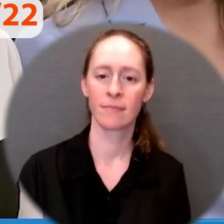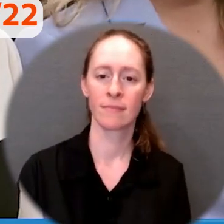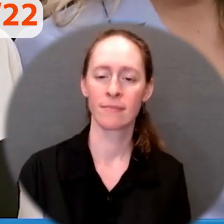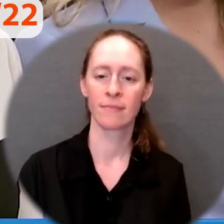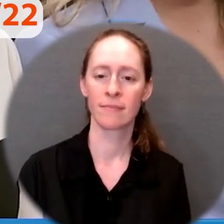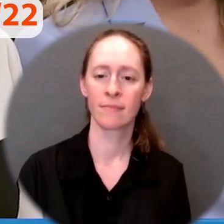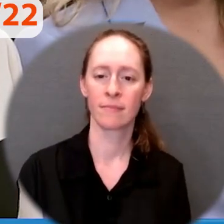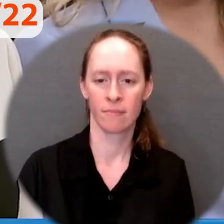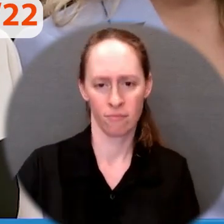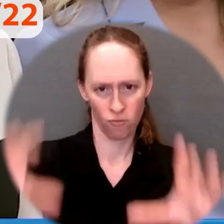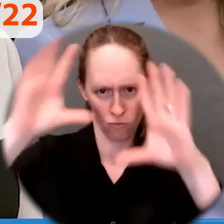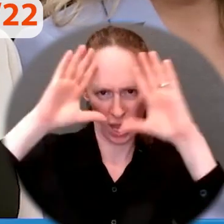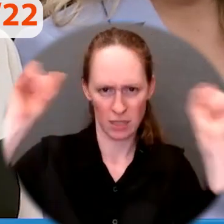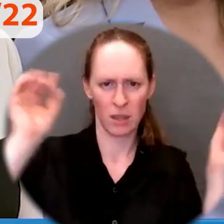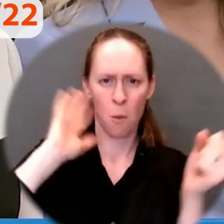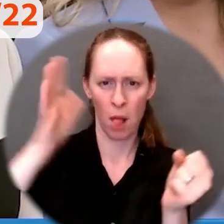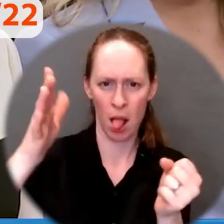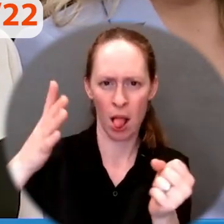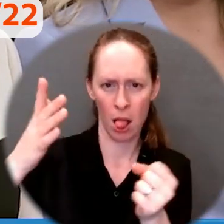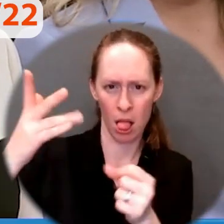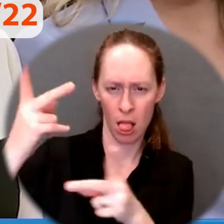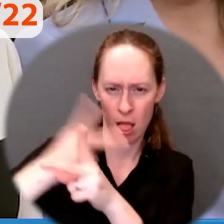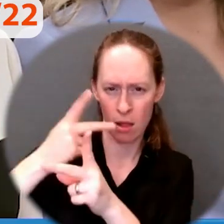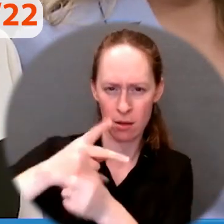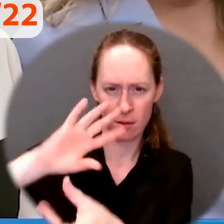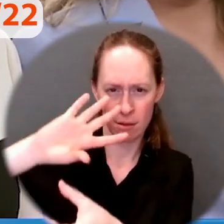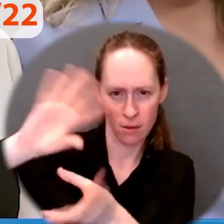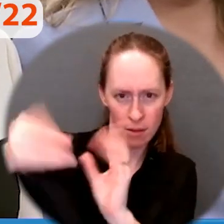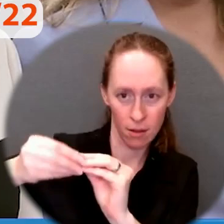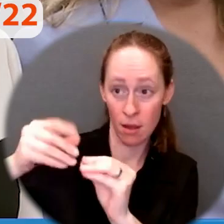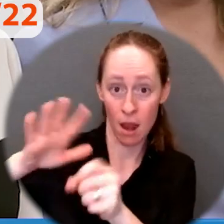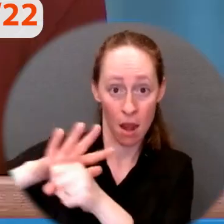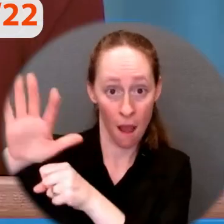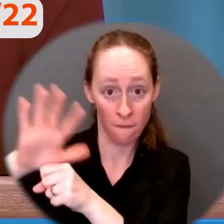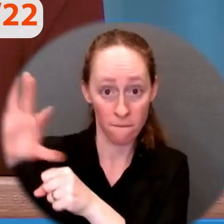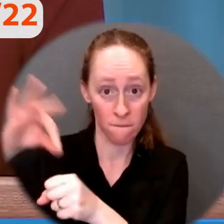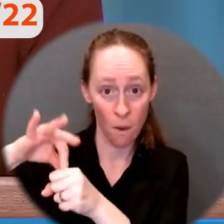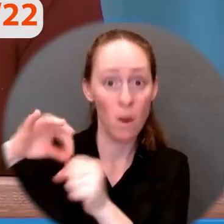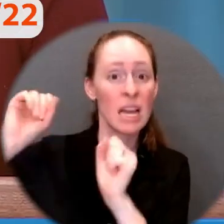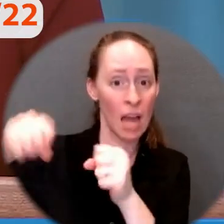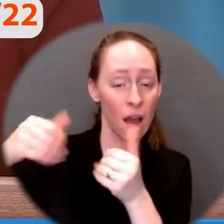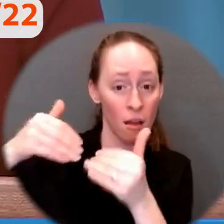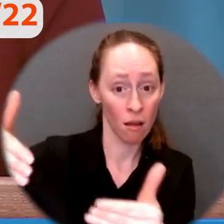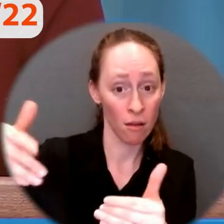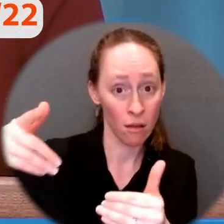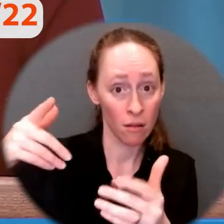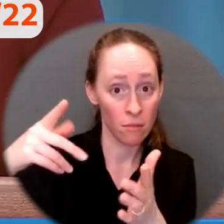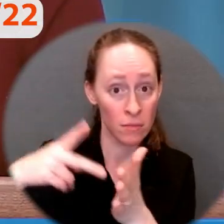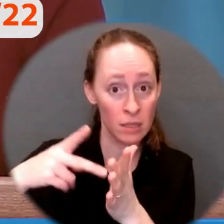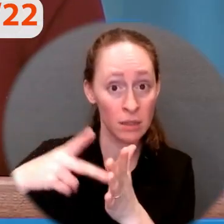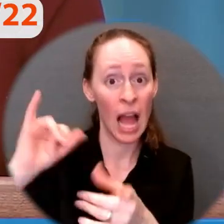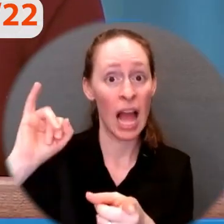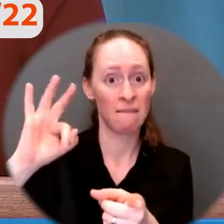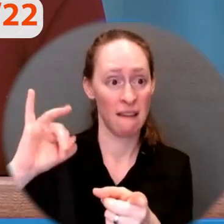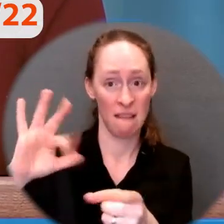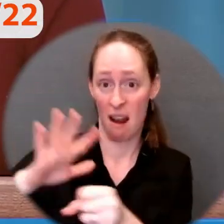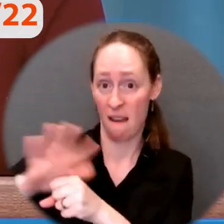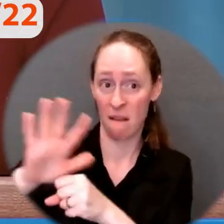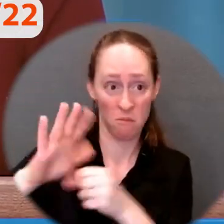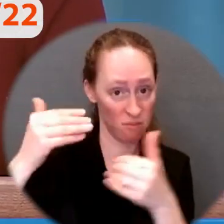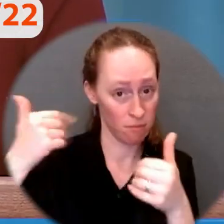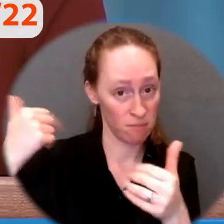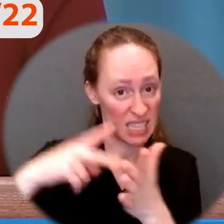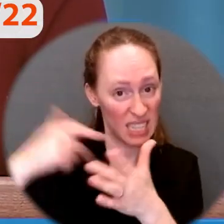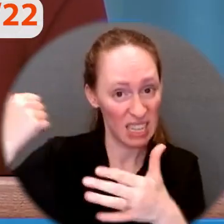duck. Has he counted the votes? Has he made any determination? Look, I don't have any determination to share with you at this time. What I